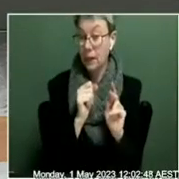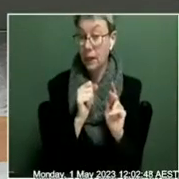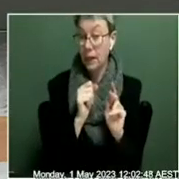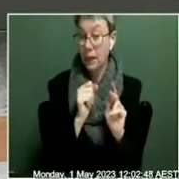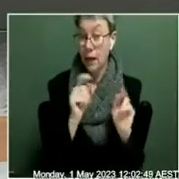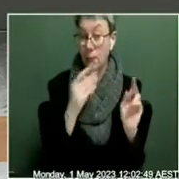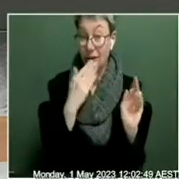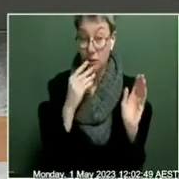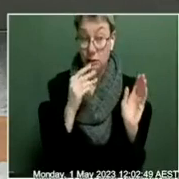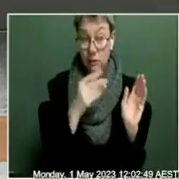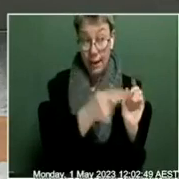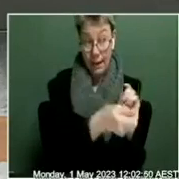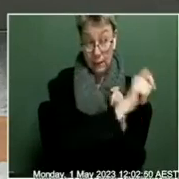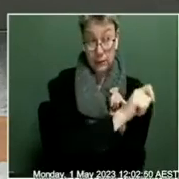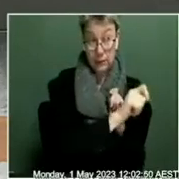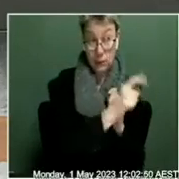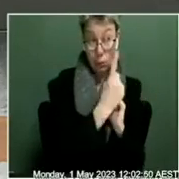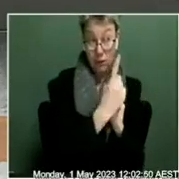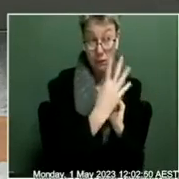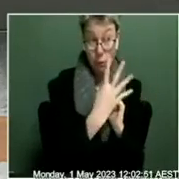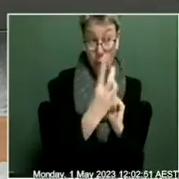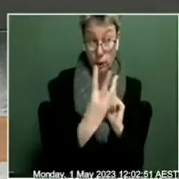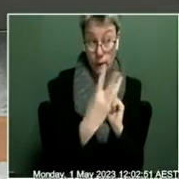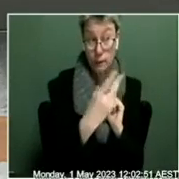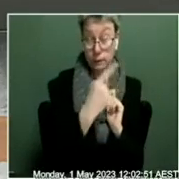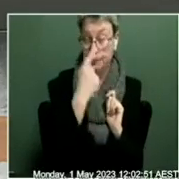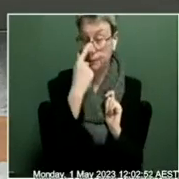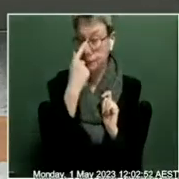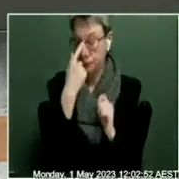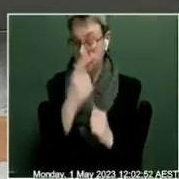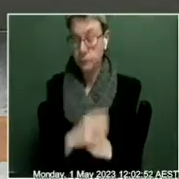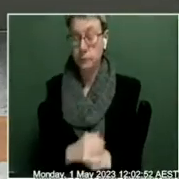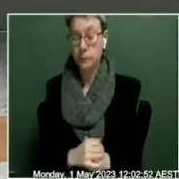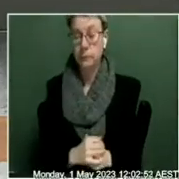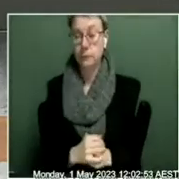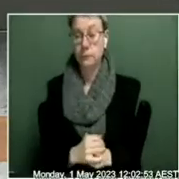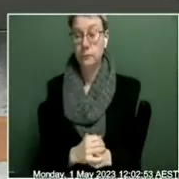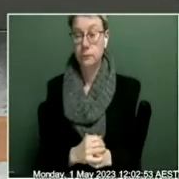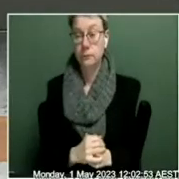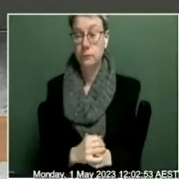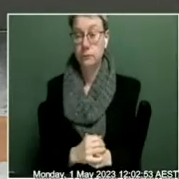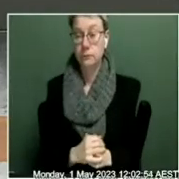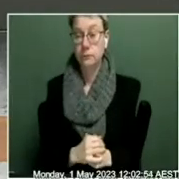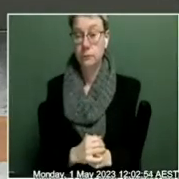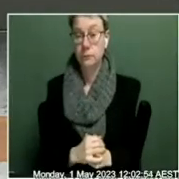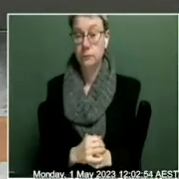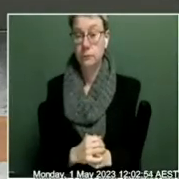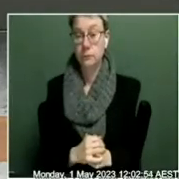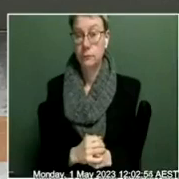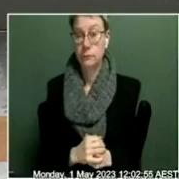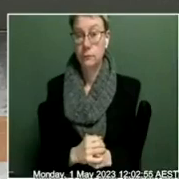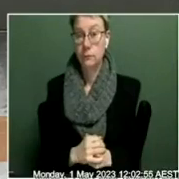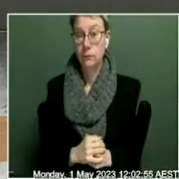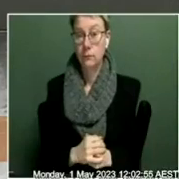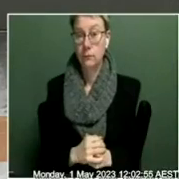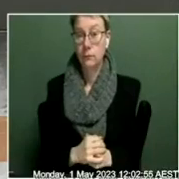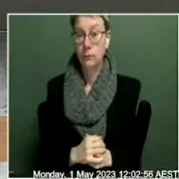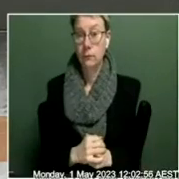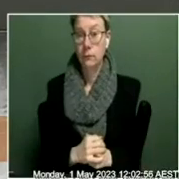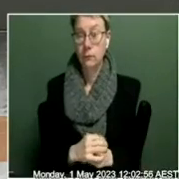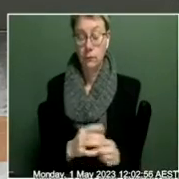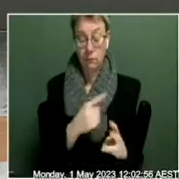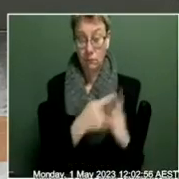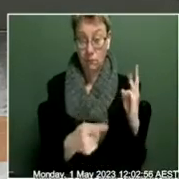The unions note that for those who can't be diverted away from police holding facilities,